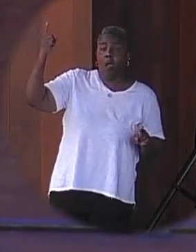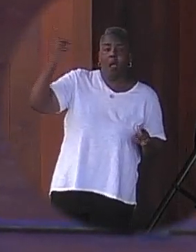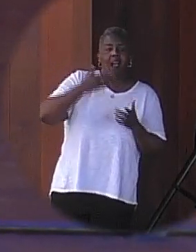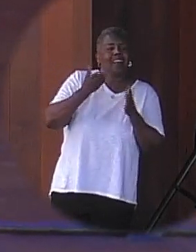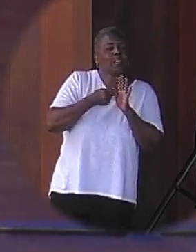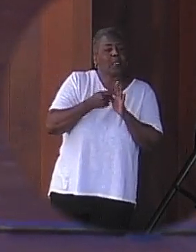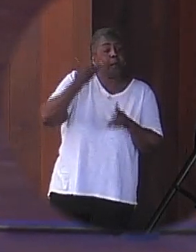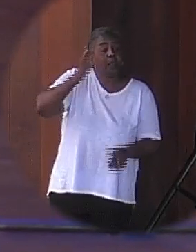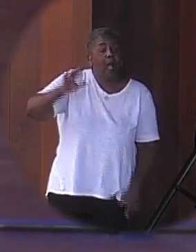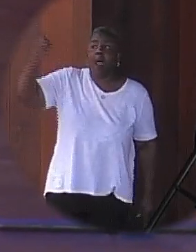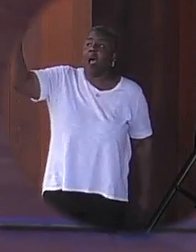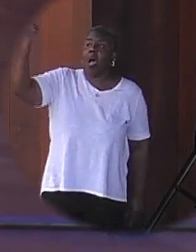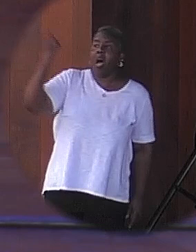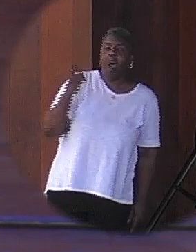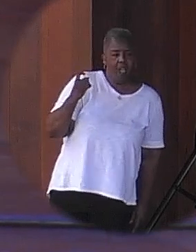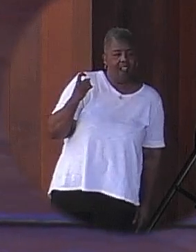us questions.